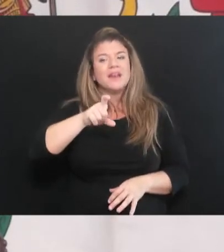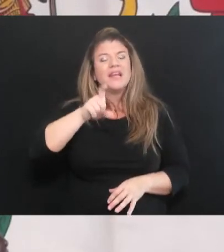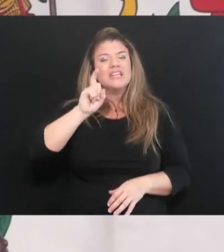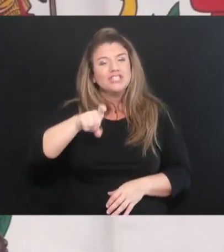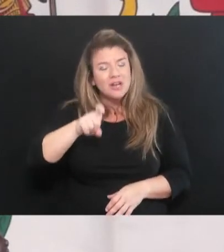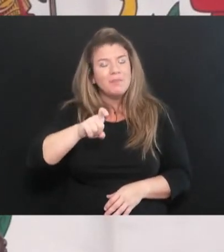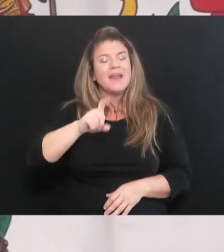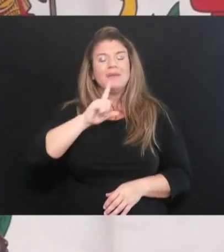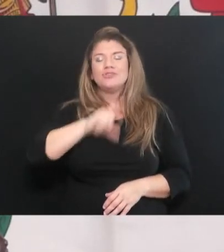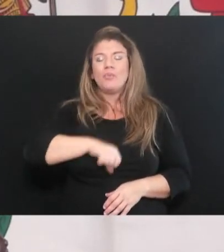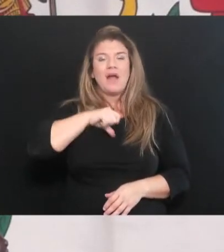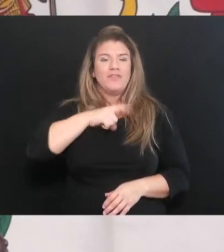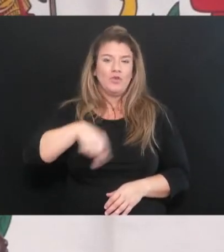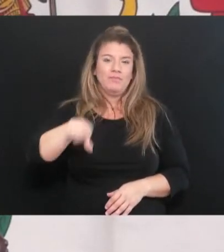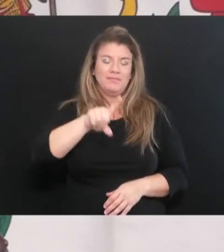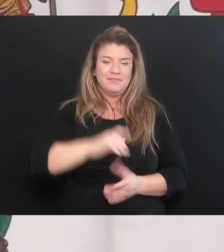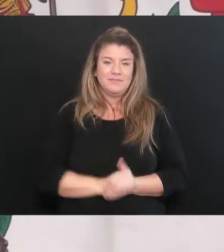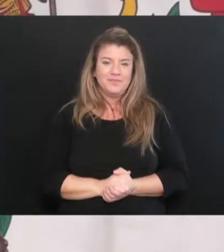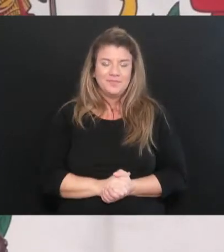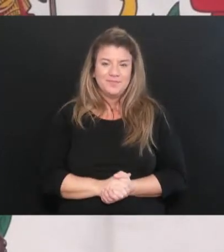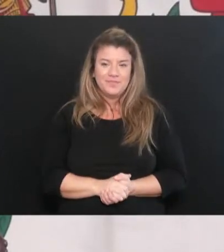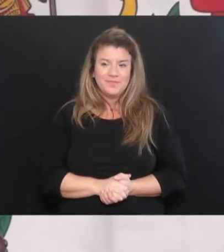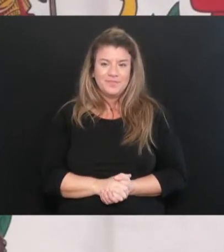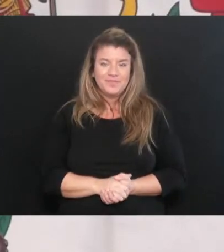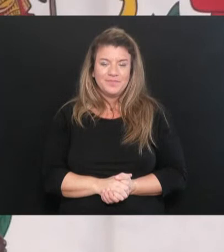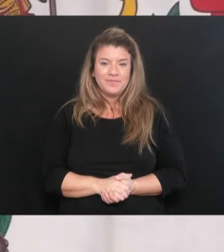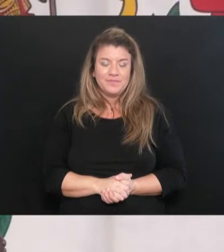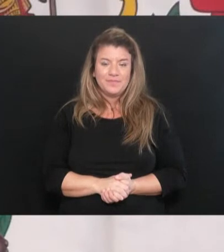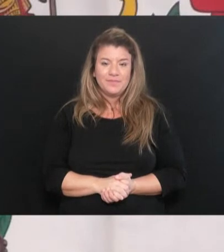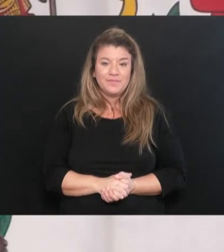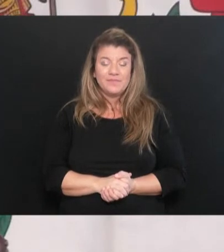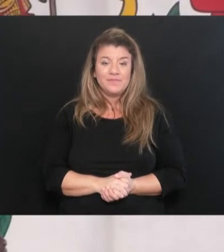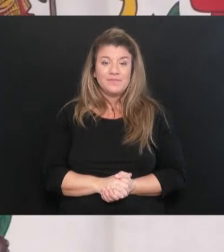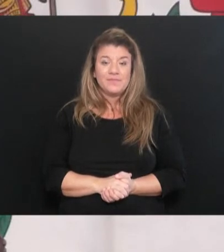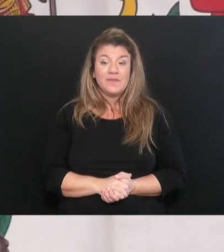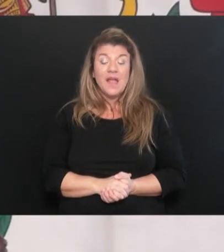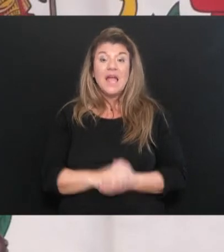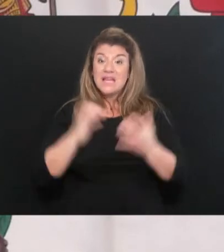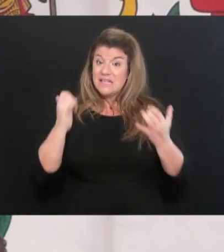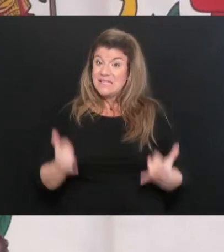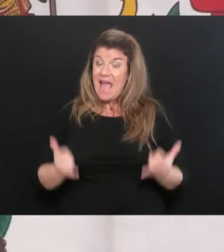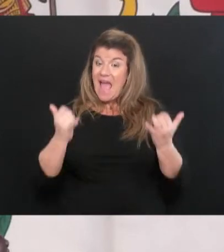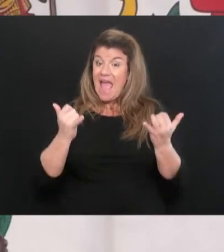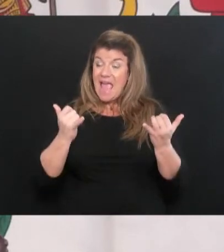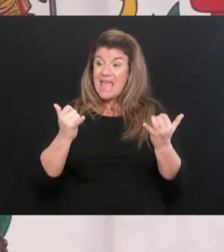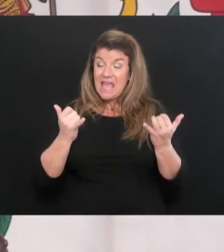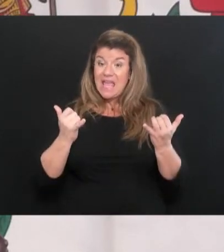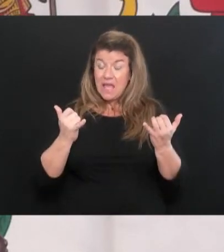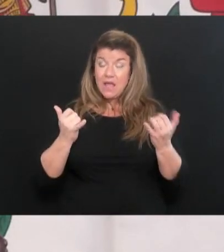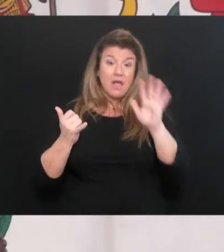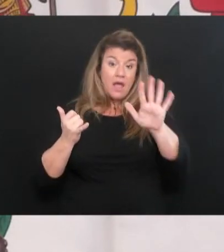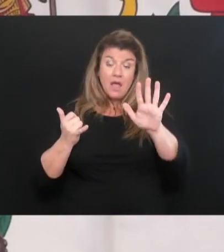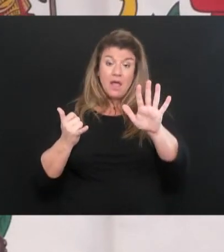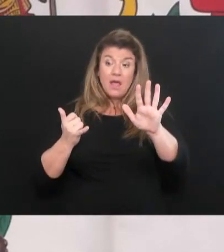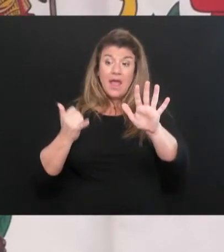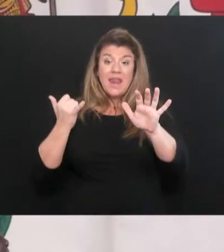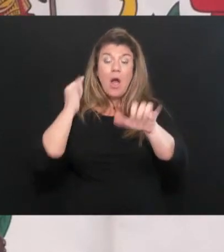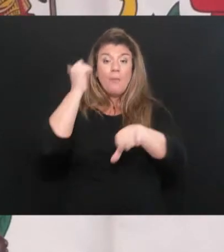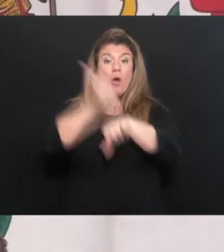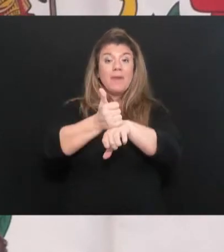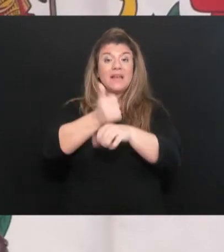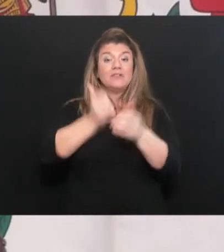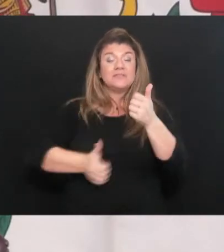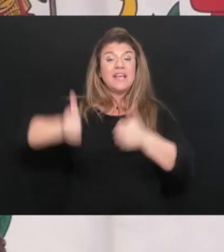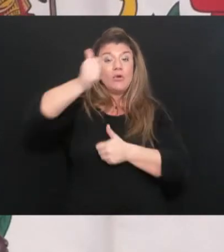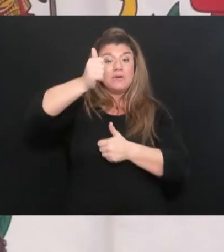we are so proud of you. You know, today this is an appointment to the Secretary